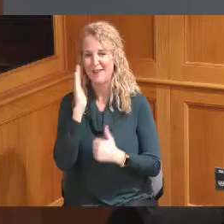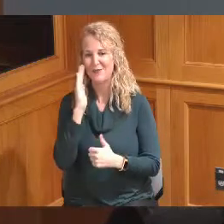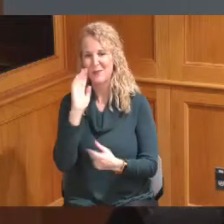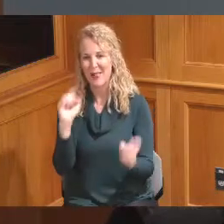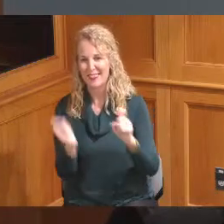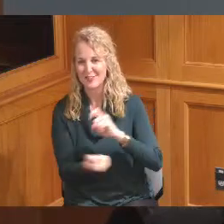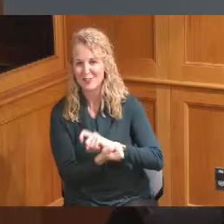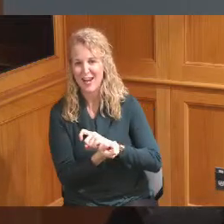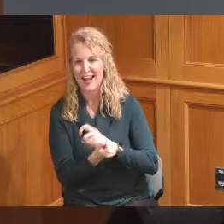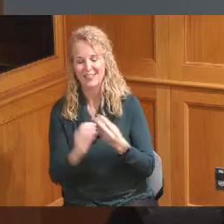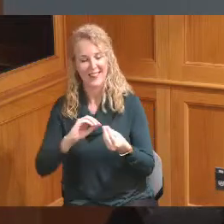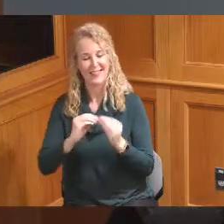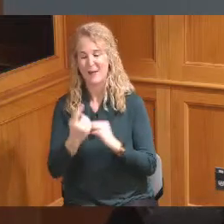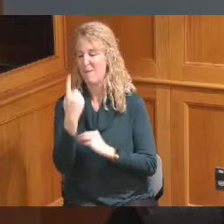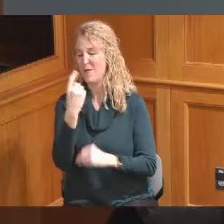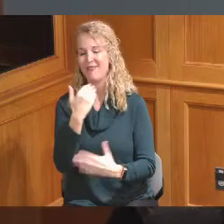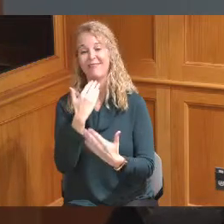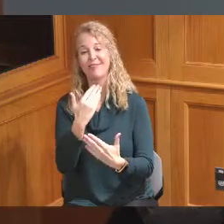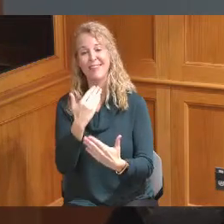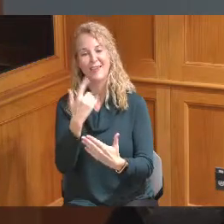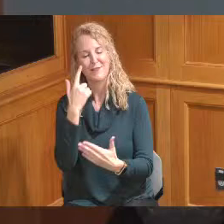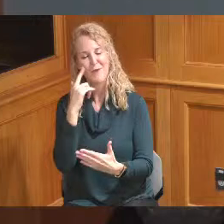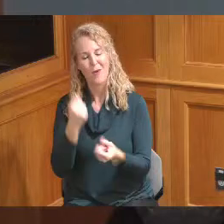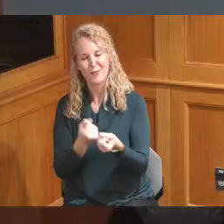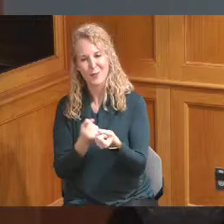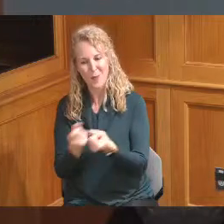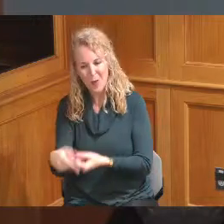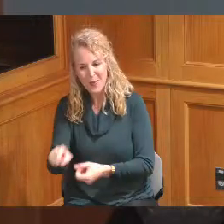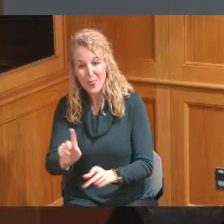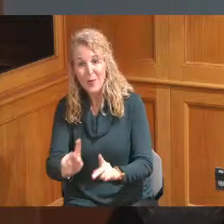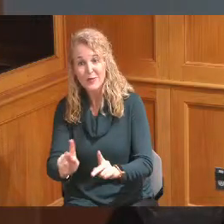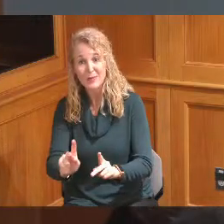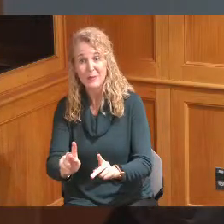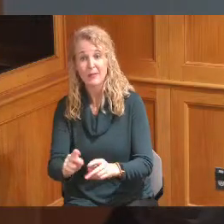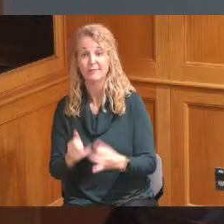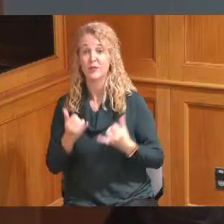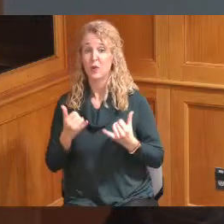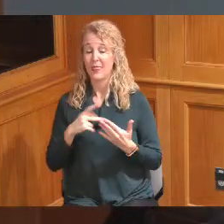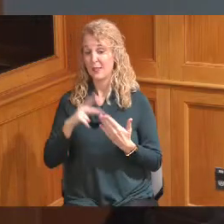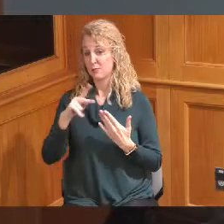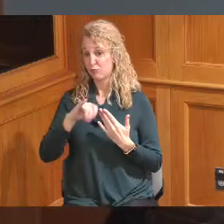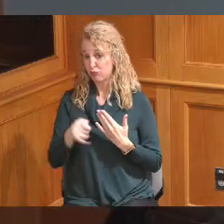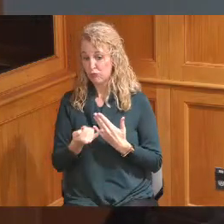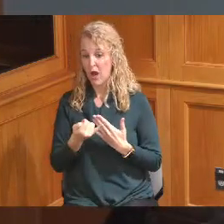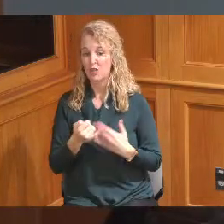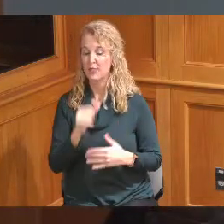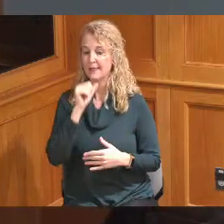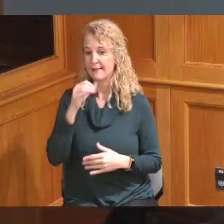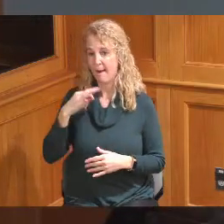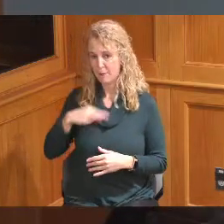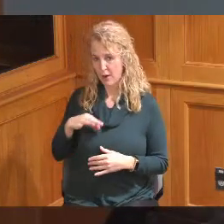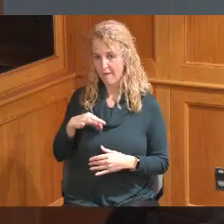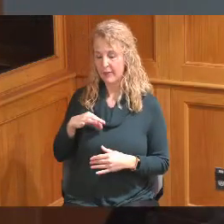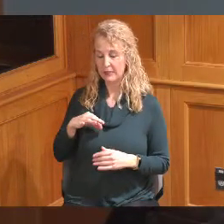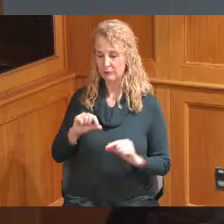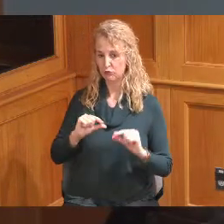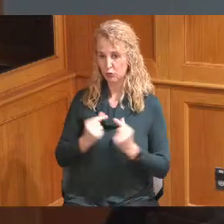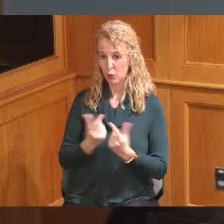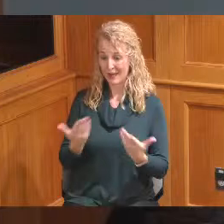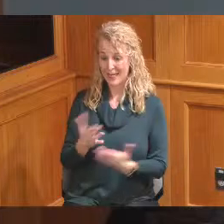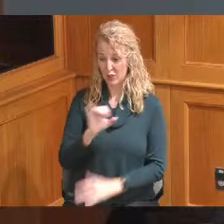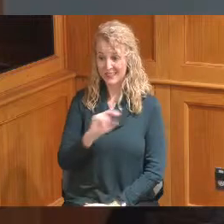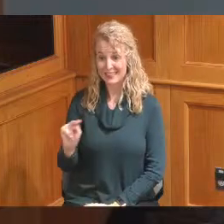And so number one, I thank you for that. The Humanity Project, as we call it, is a nonprofit organization located in